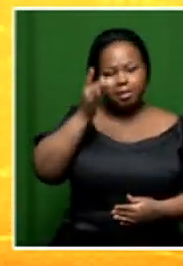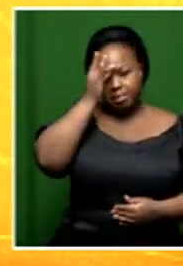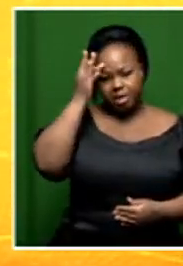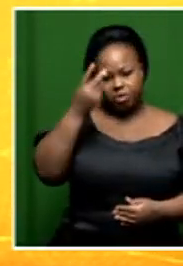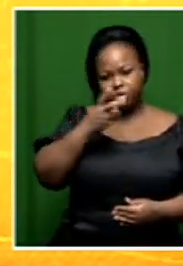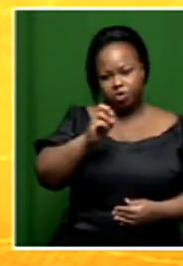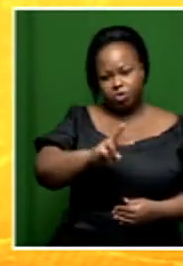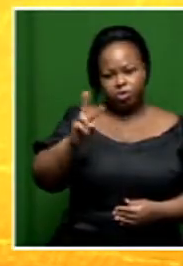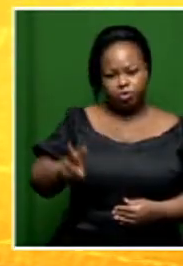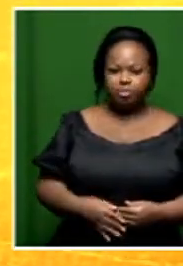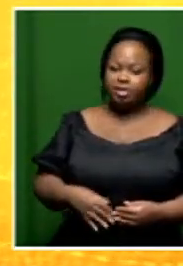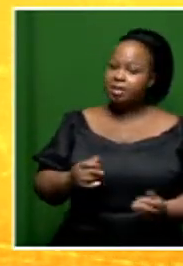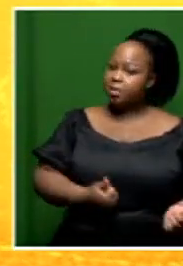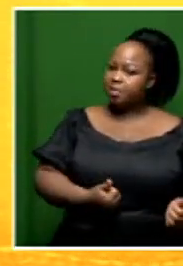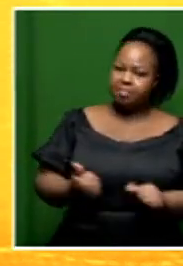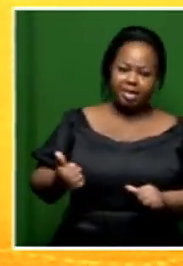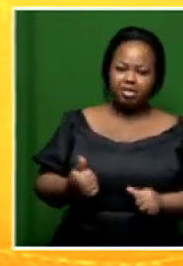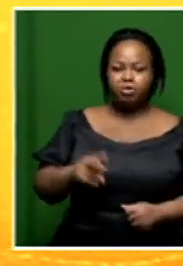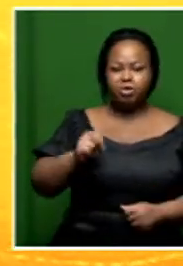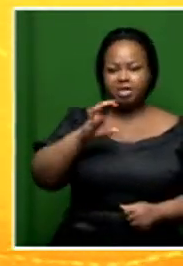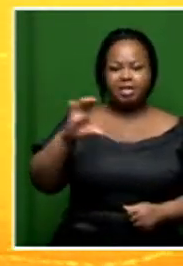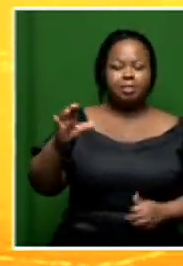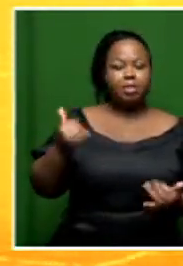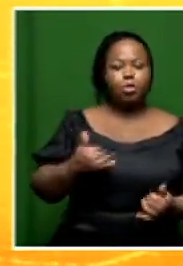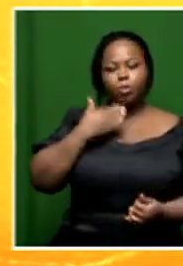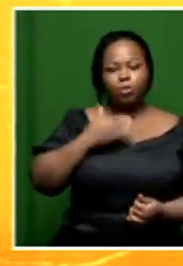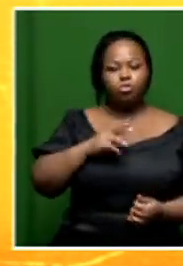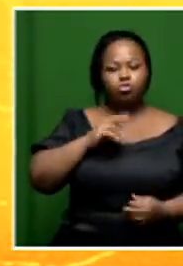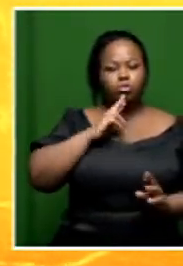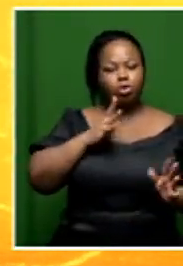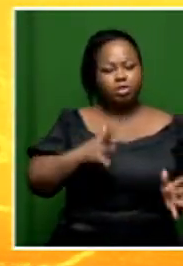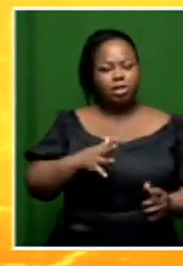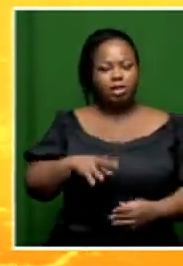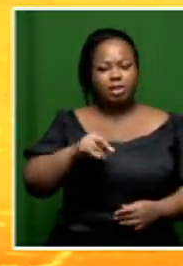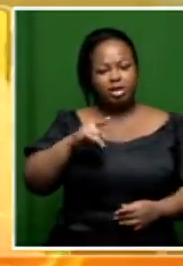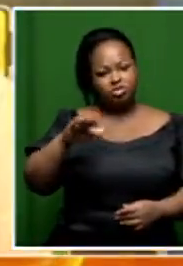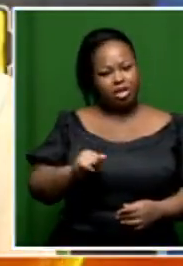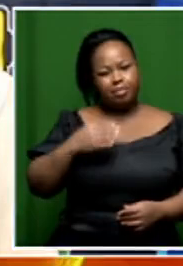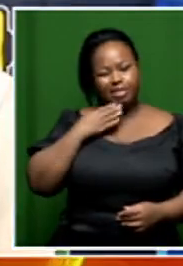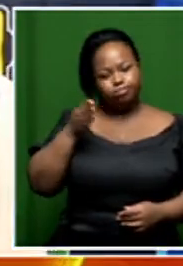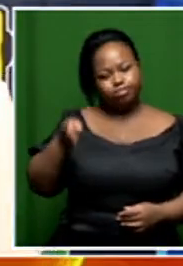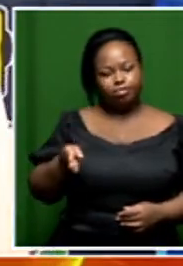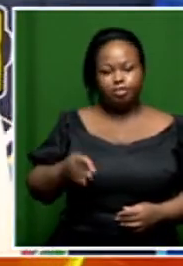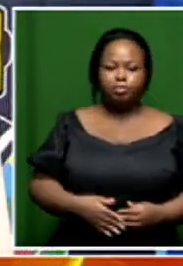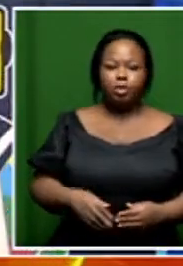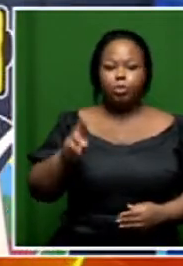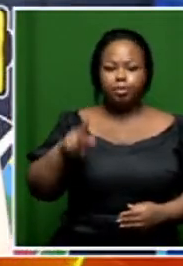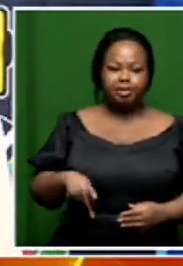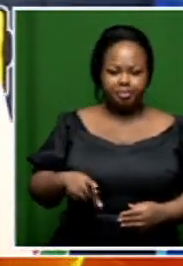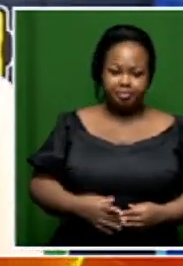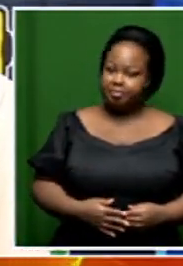March 2022. So let's take you back to the Northern Cape now. Our reporter, Neria Hlakptsa, is at